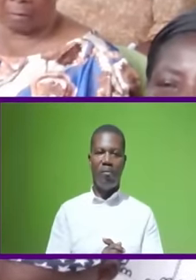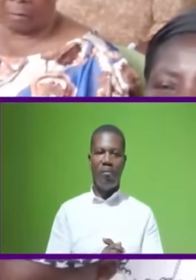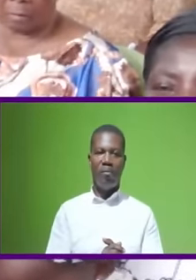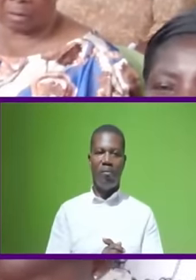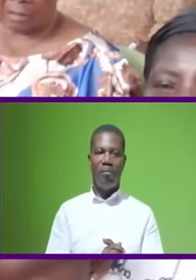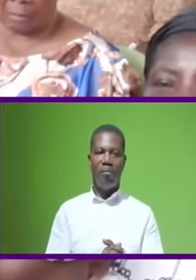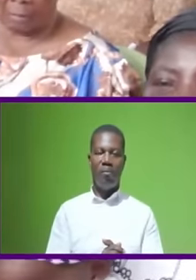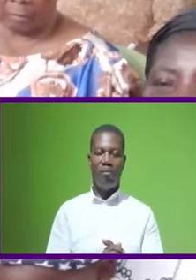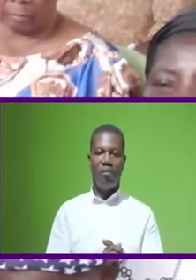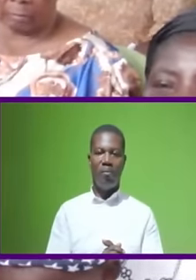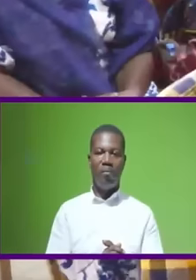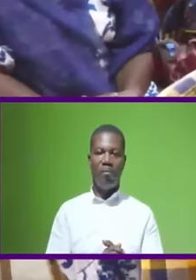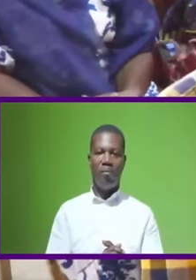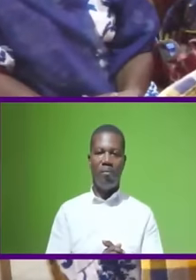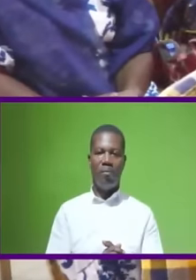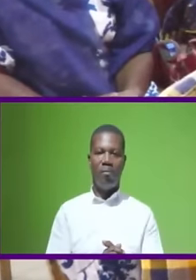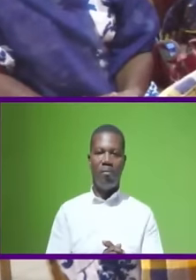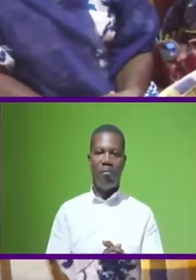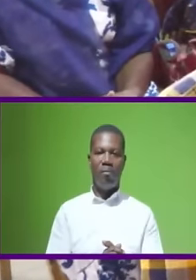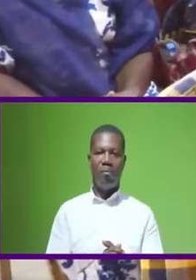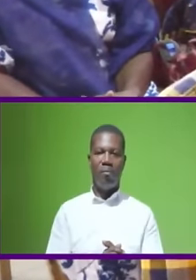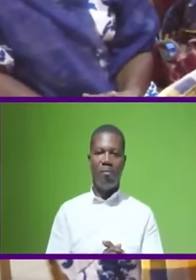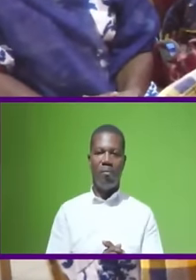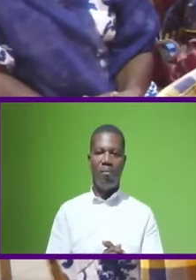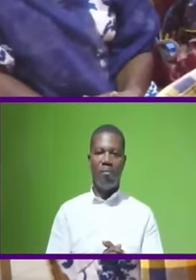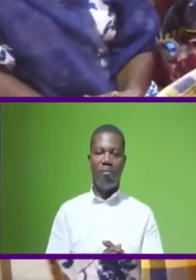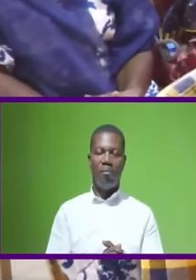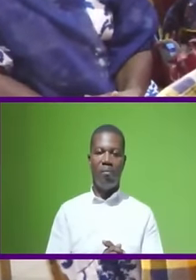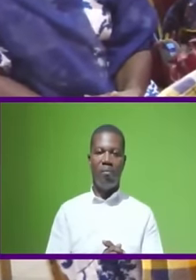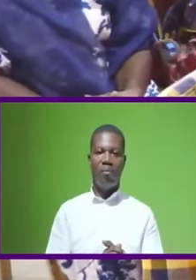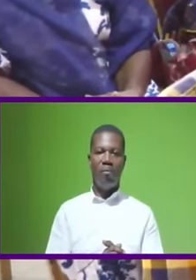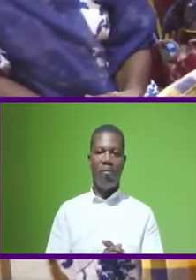emaciated, left with only their big heads.